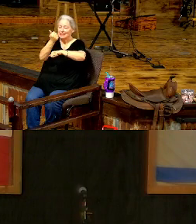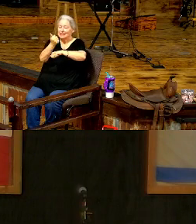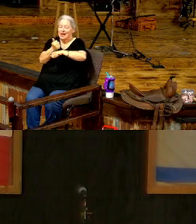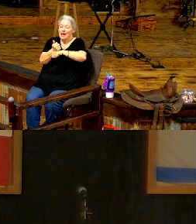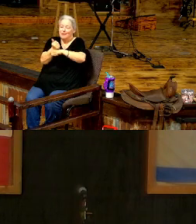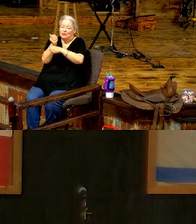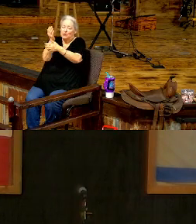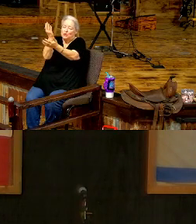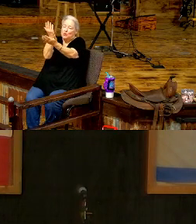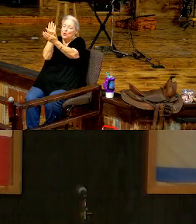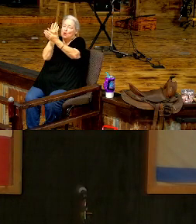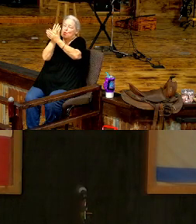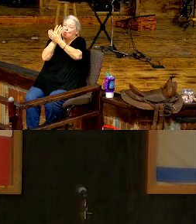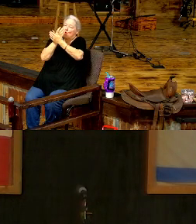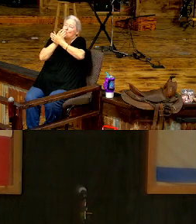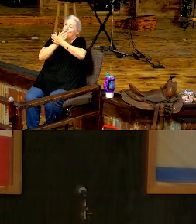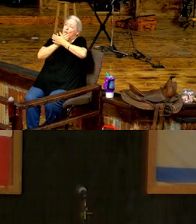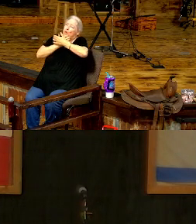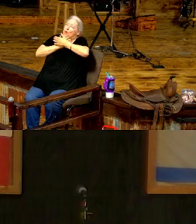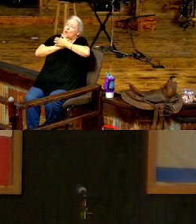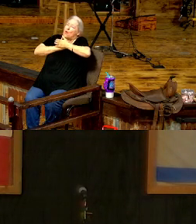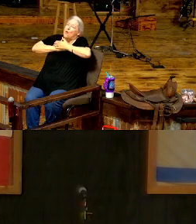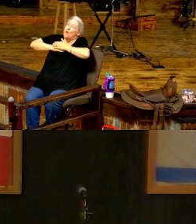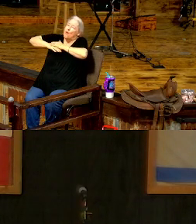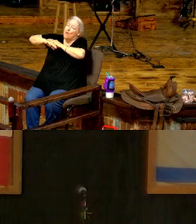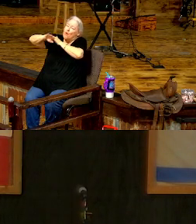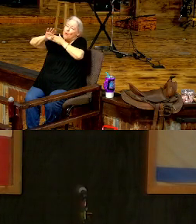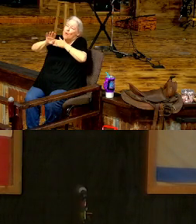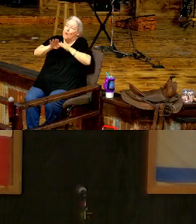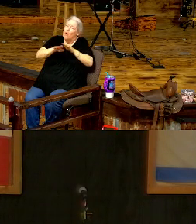when they were just walking in the cool of the evening visiting.